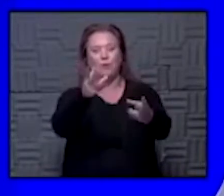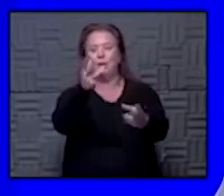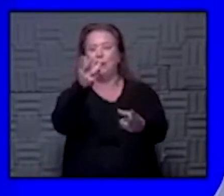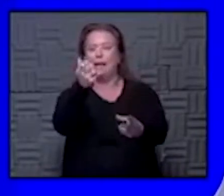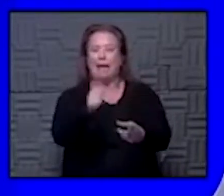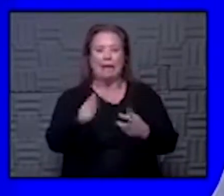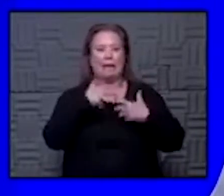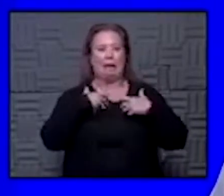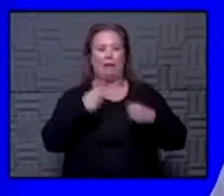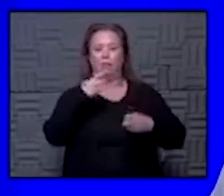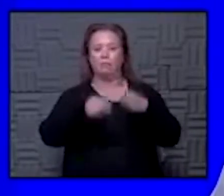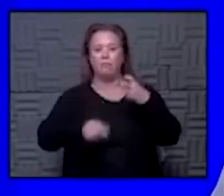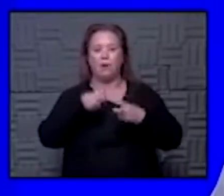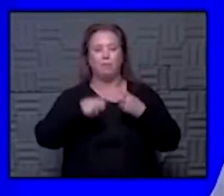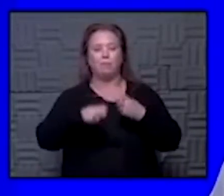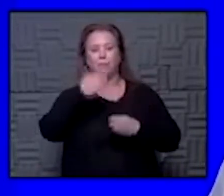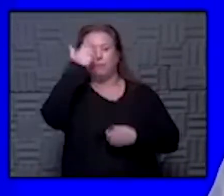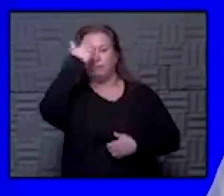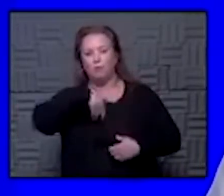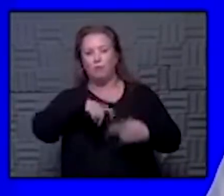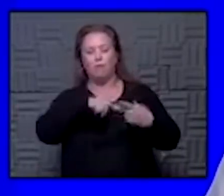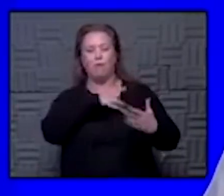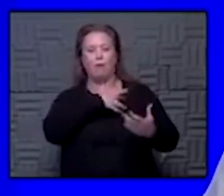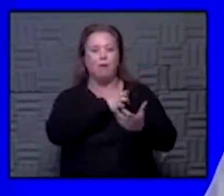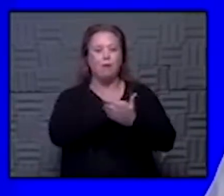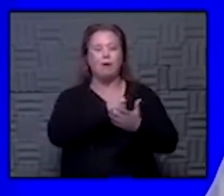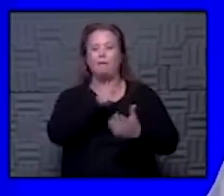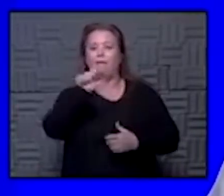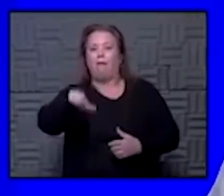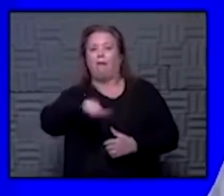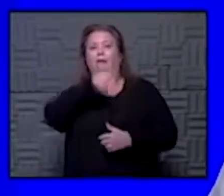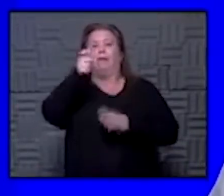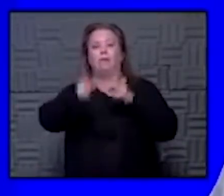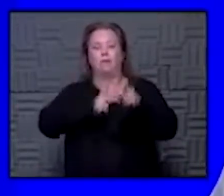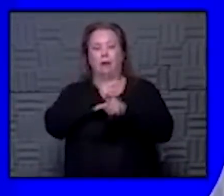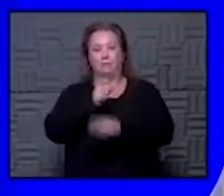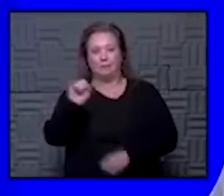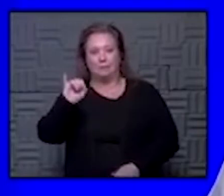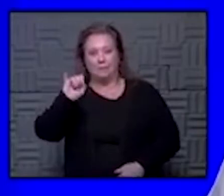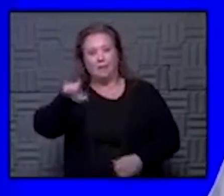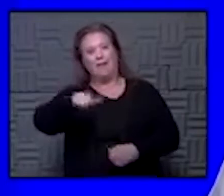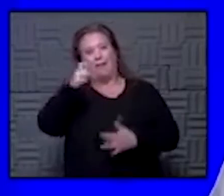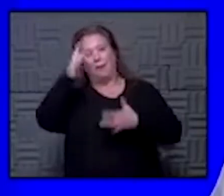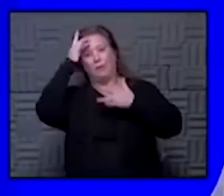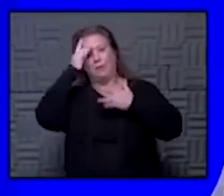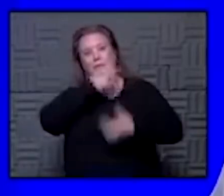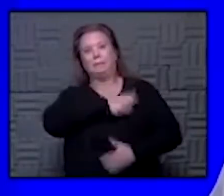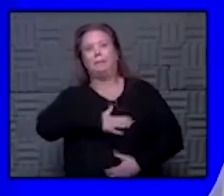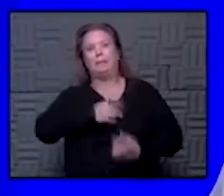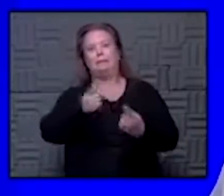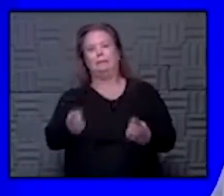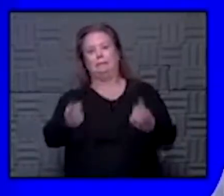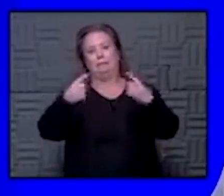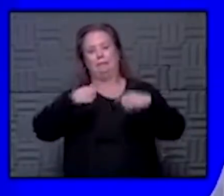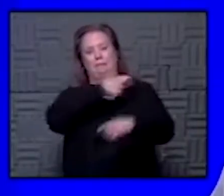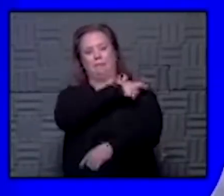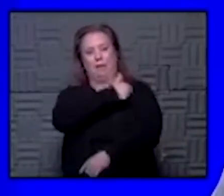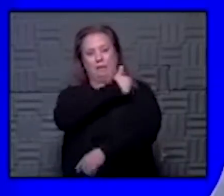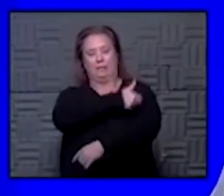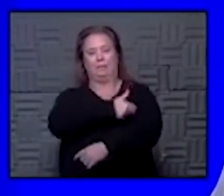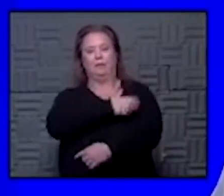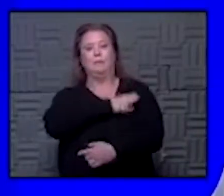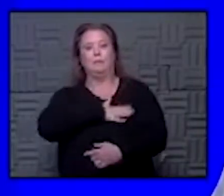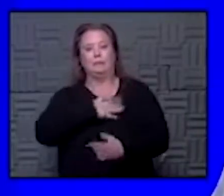problems, whether it's symptoms of stroke or heart attack or other types of infection or illness, please come to the emergency room, come to the